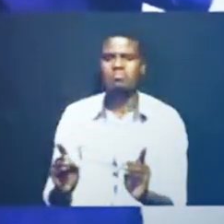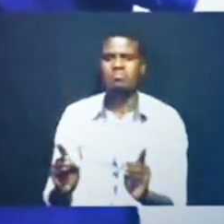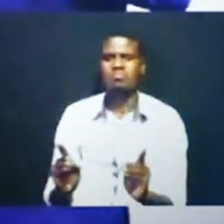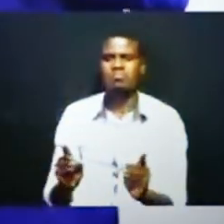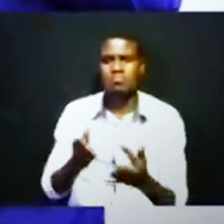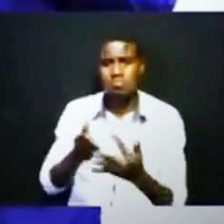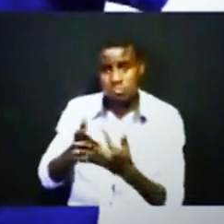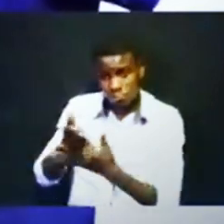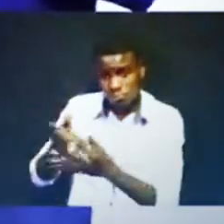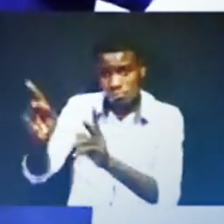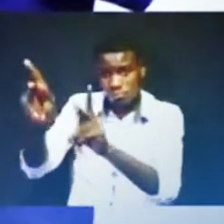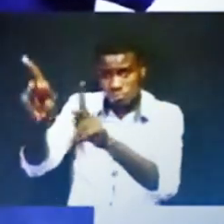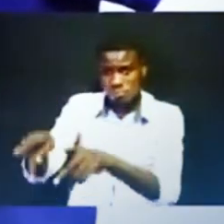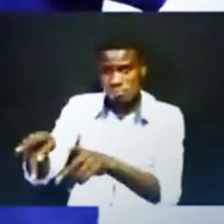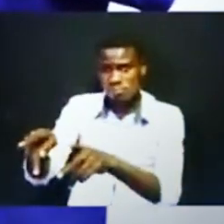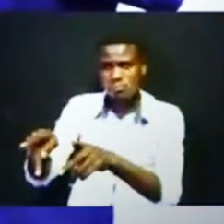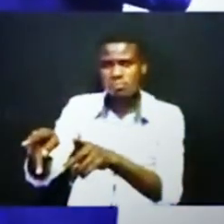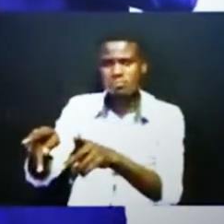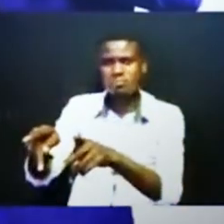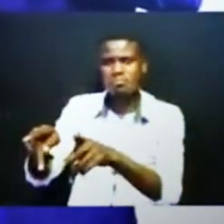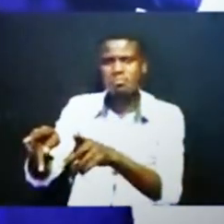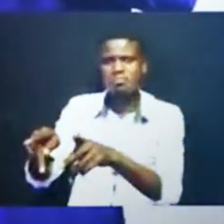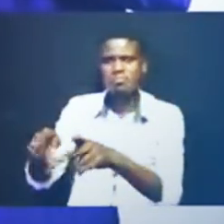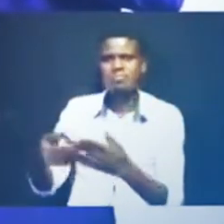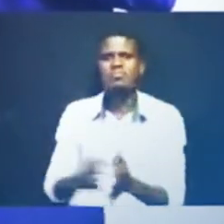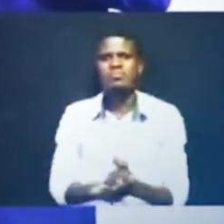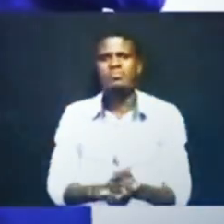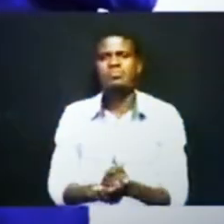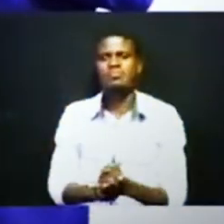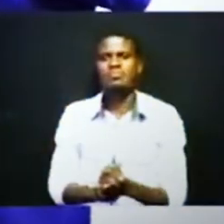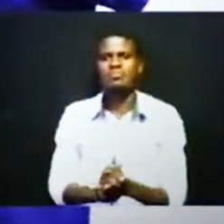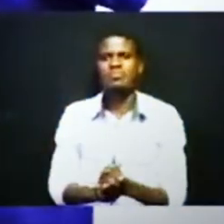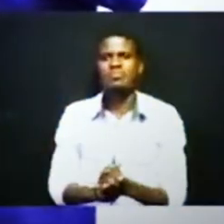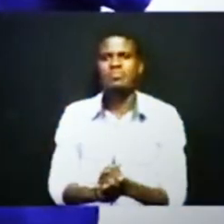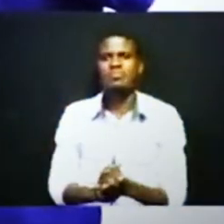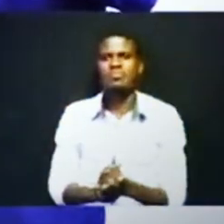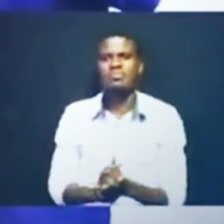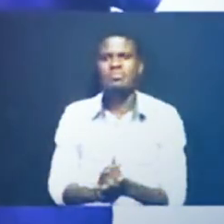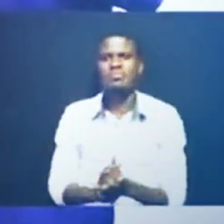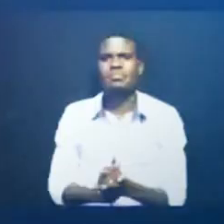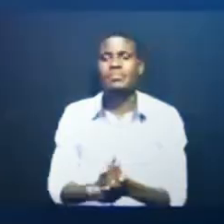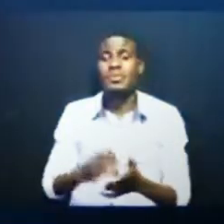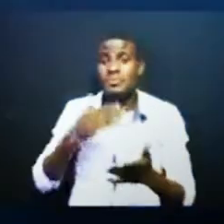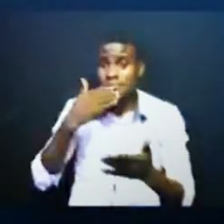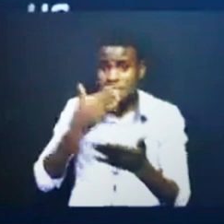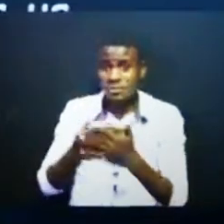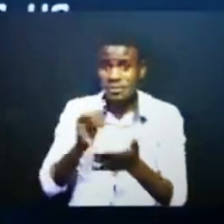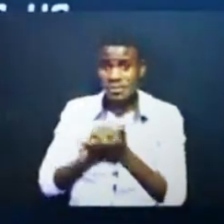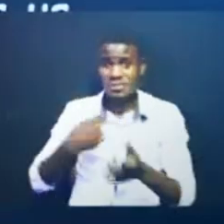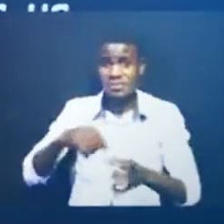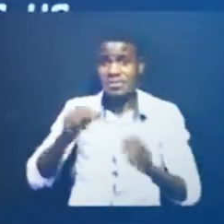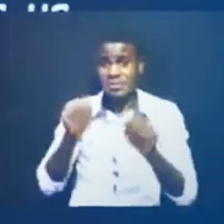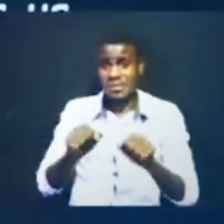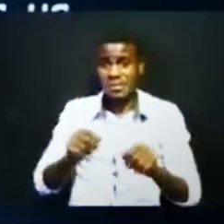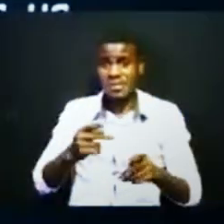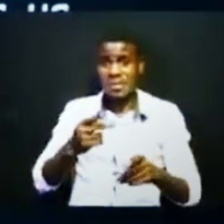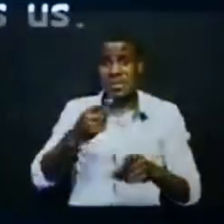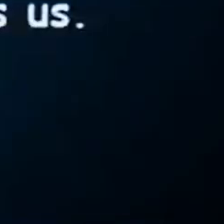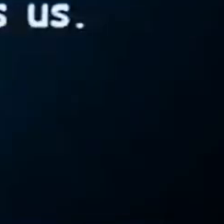through him. The good we produce has come from yielding to God's grace.